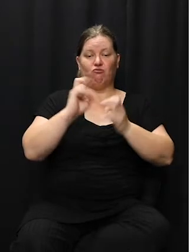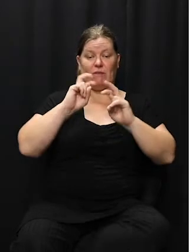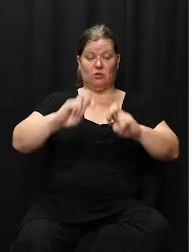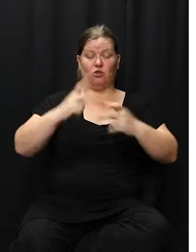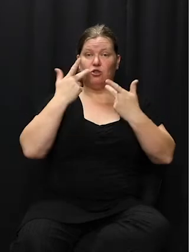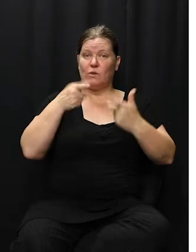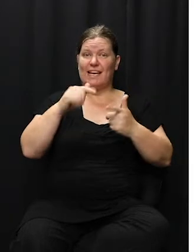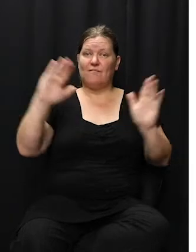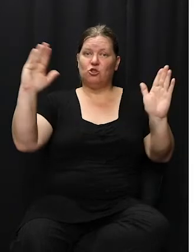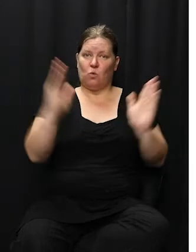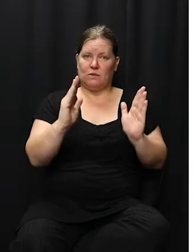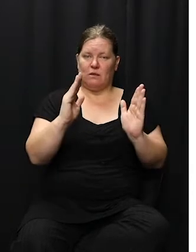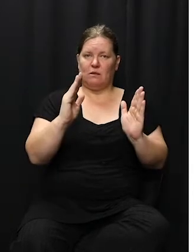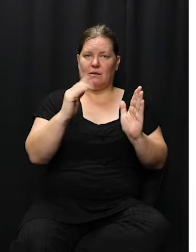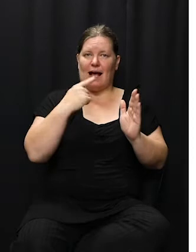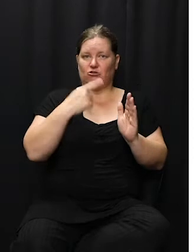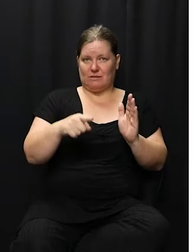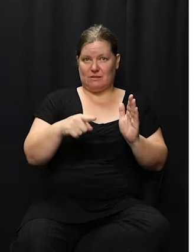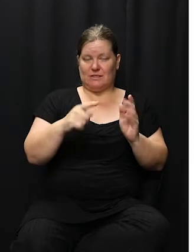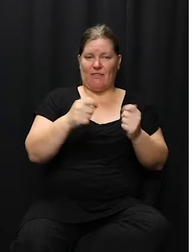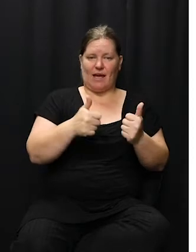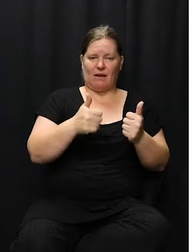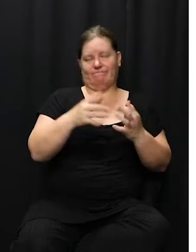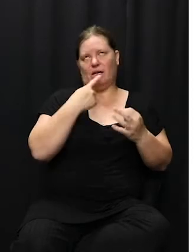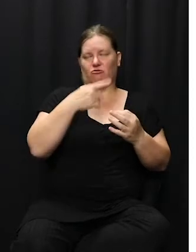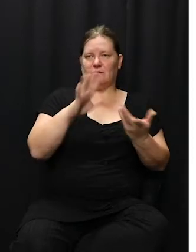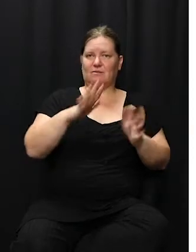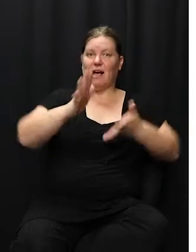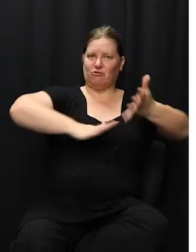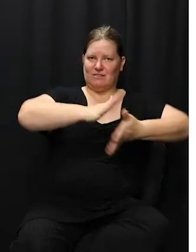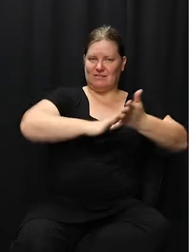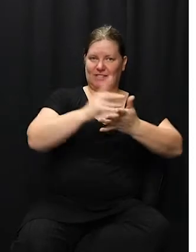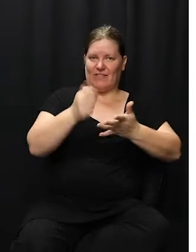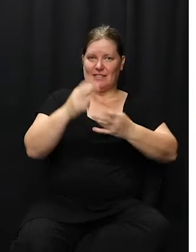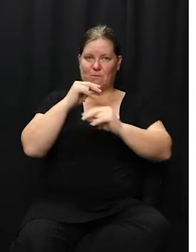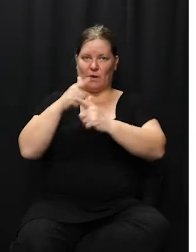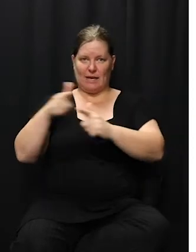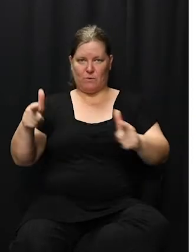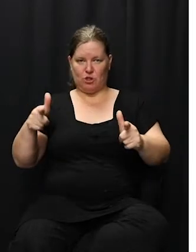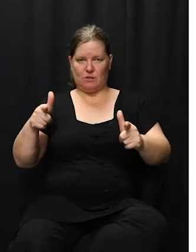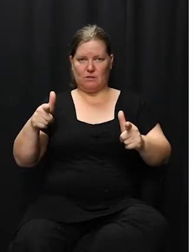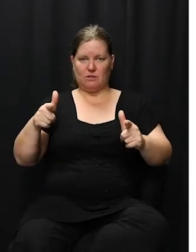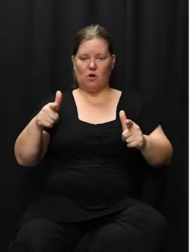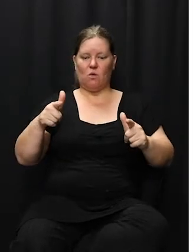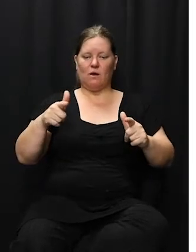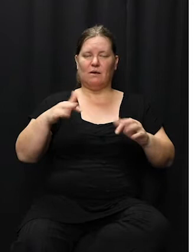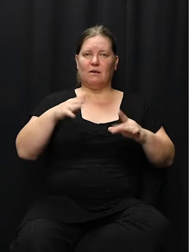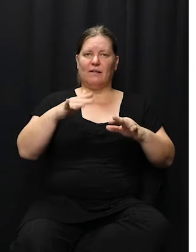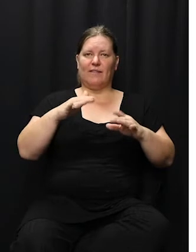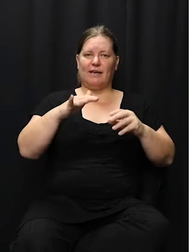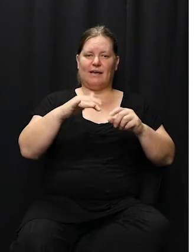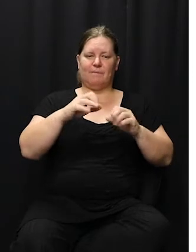languages, research has shown that they have shorter clauses than utterances, or rather sort of clauses, than spoken languages.